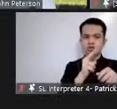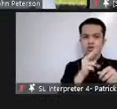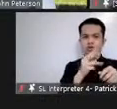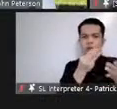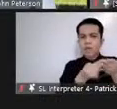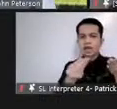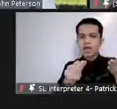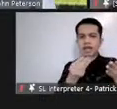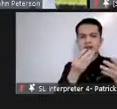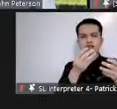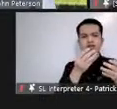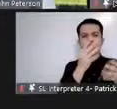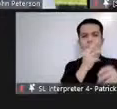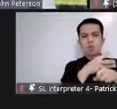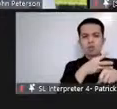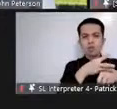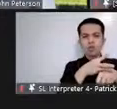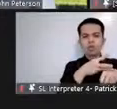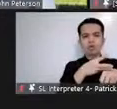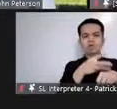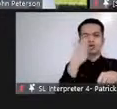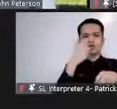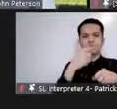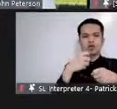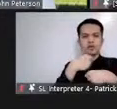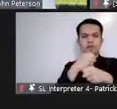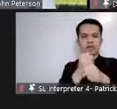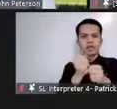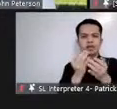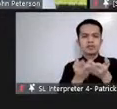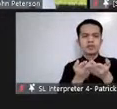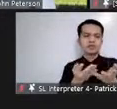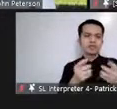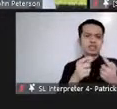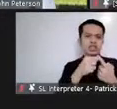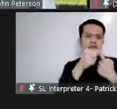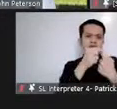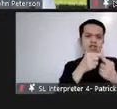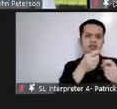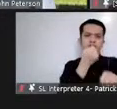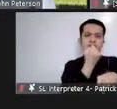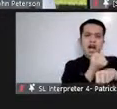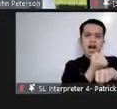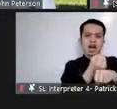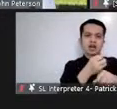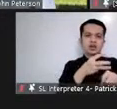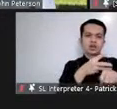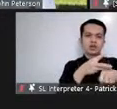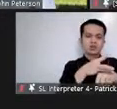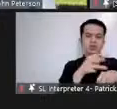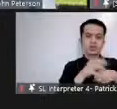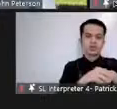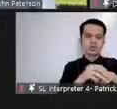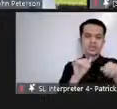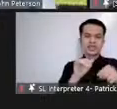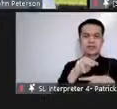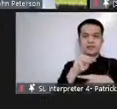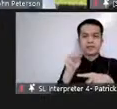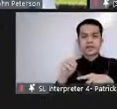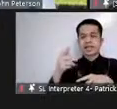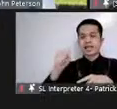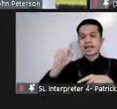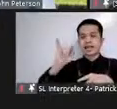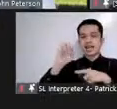types of wood that have been used to build boats, especially the hardwoods. And during the Manila Galleon